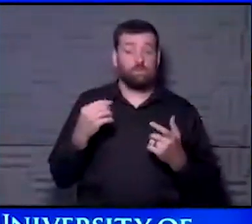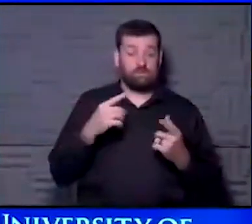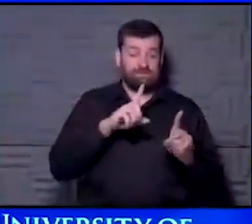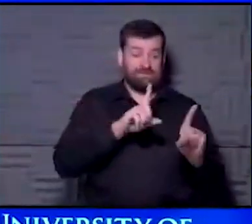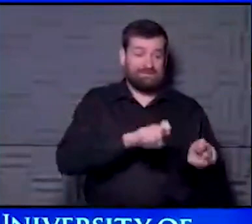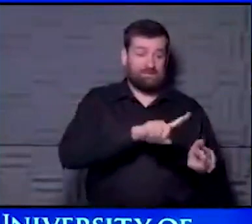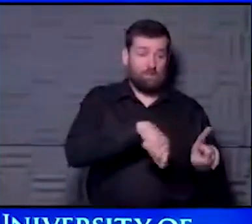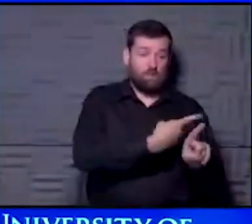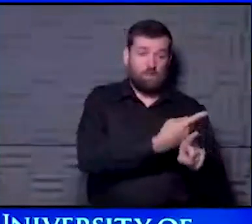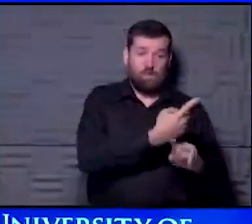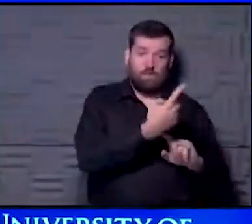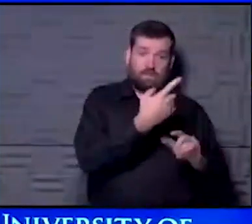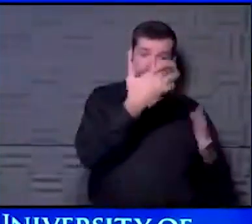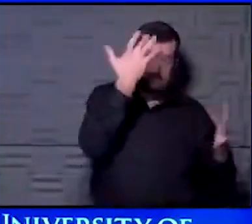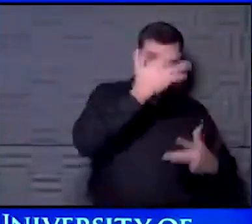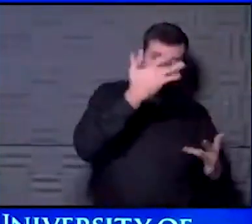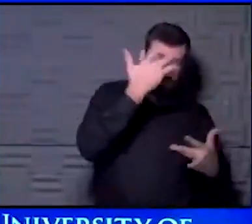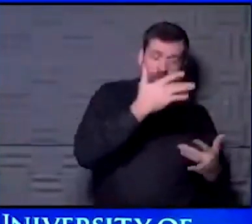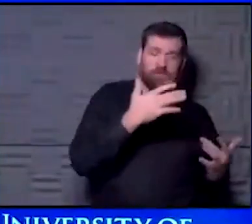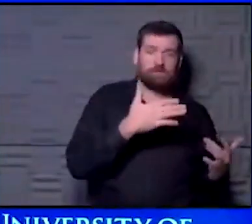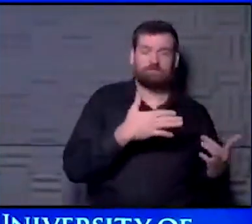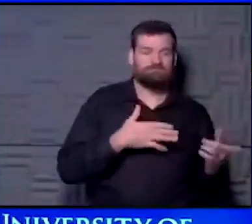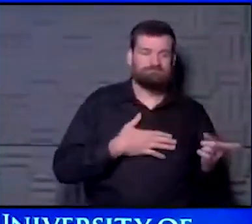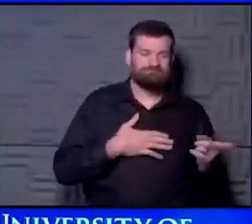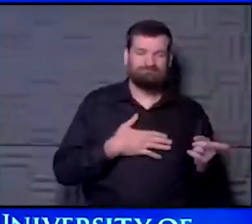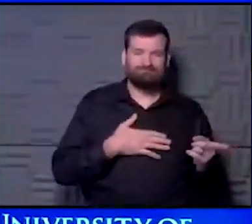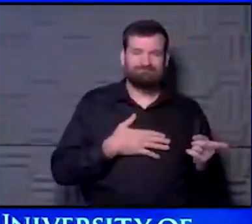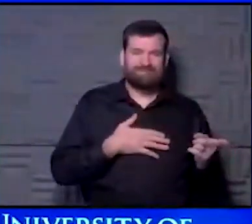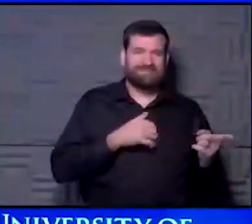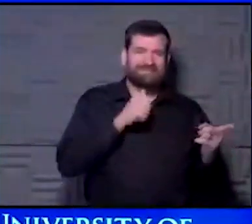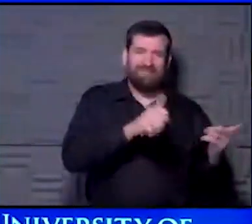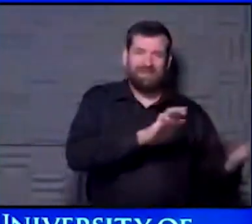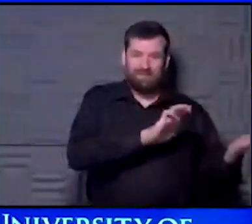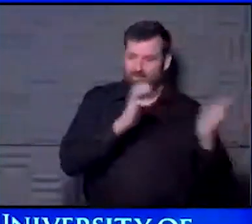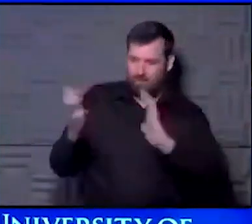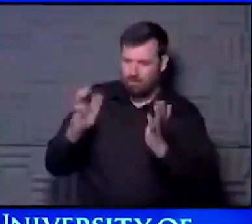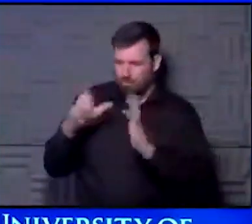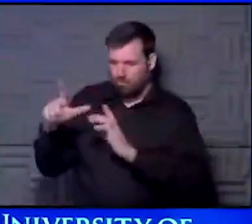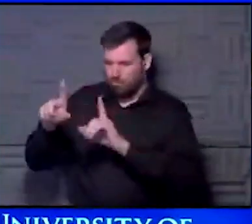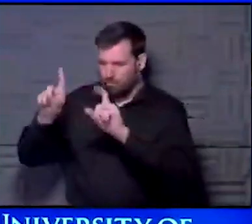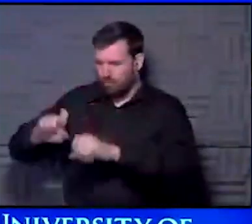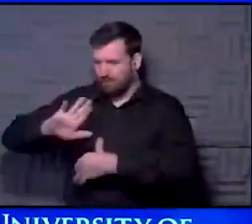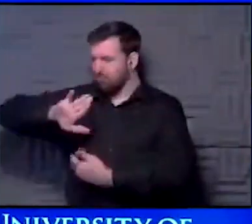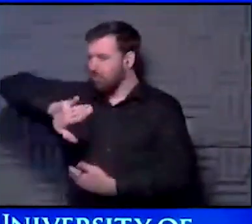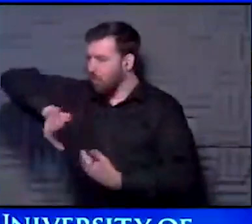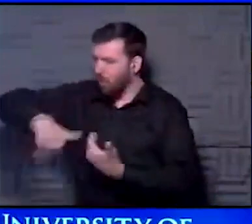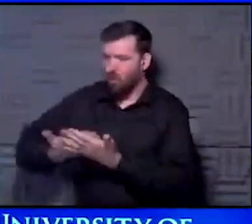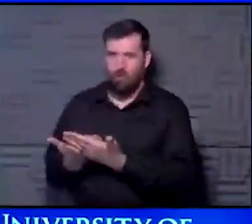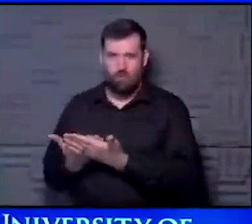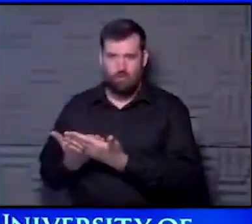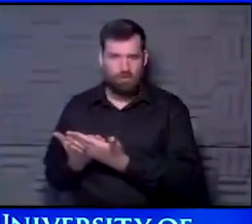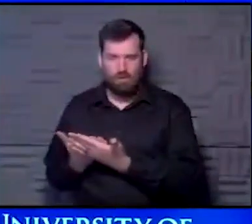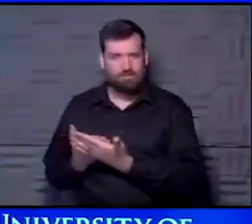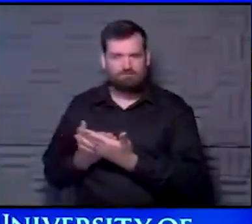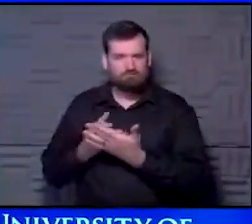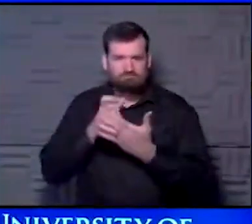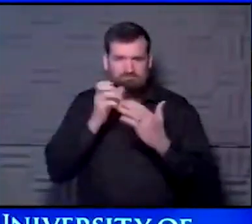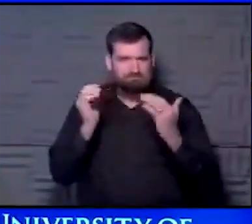sick and I'm looking for the percent of positivity, is not comparable to what it is if I'm testing